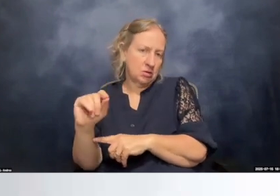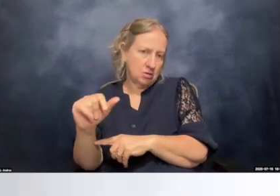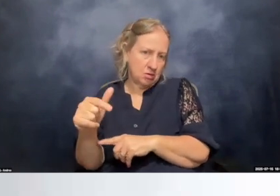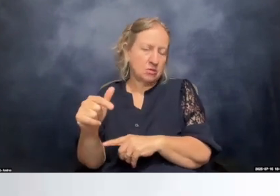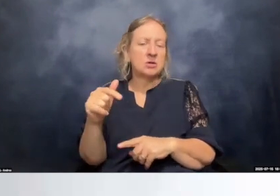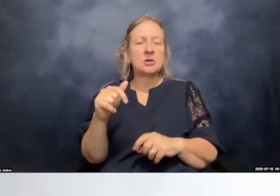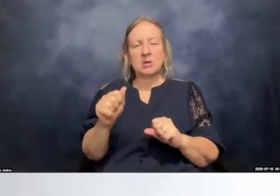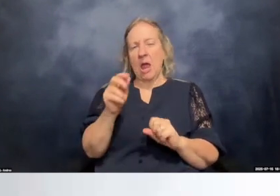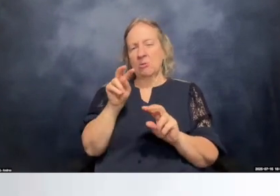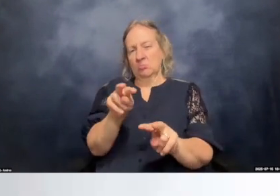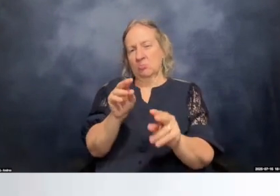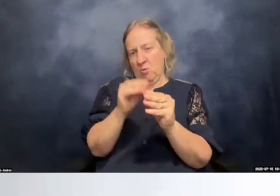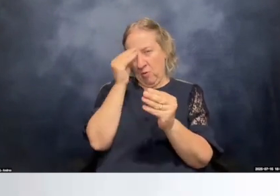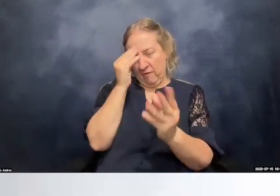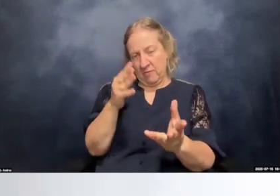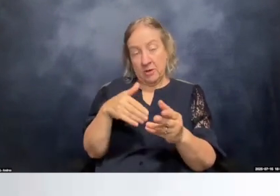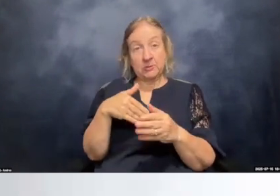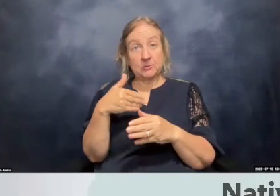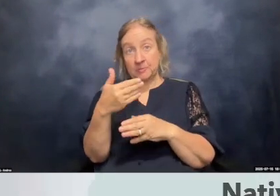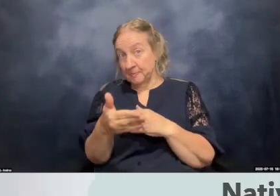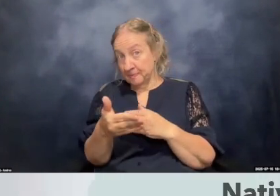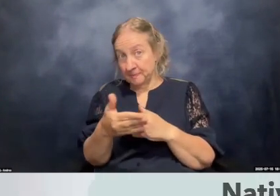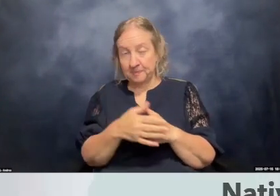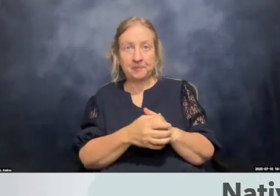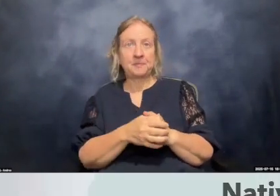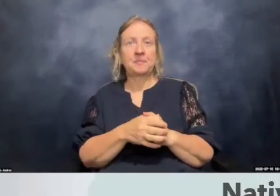slide. Next slide, please.